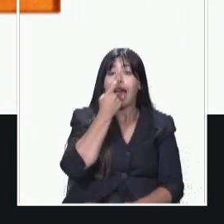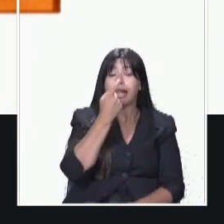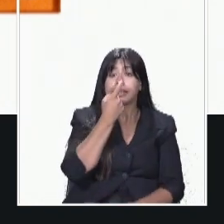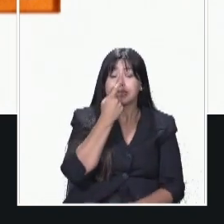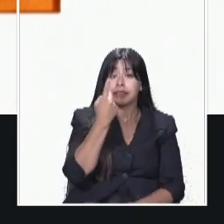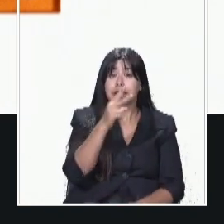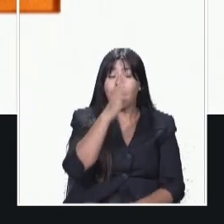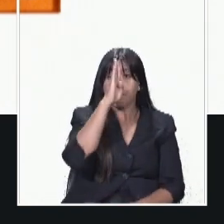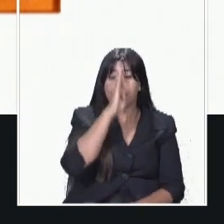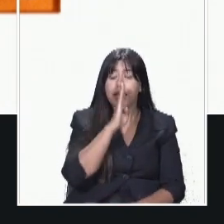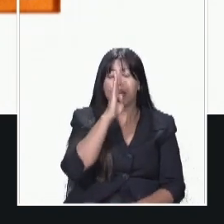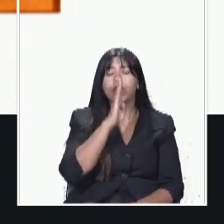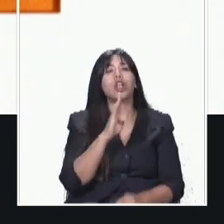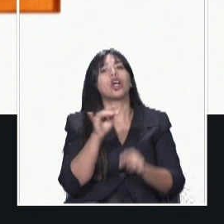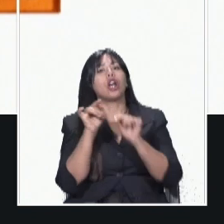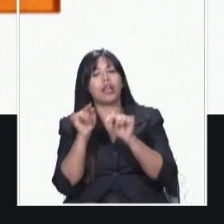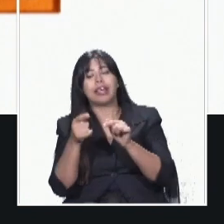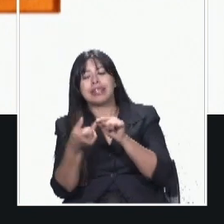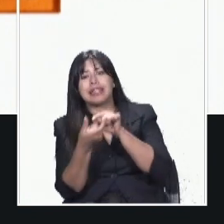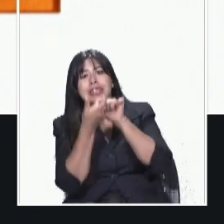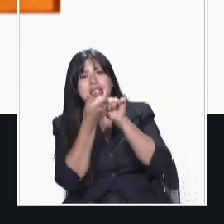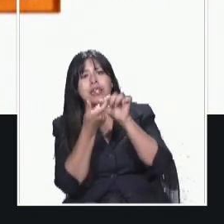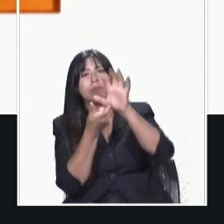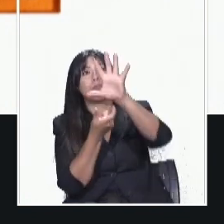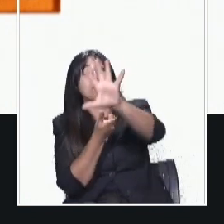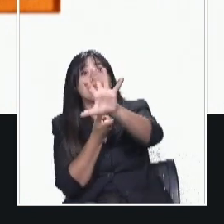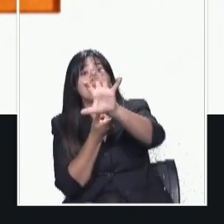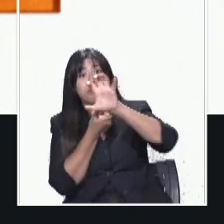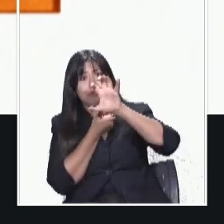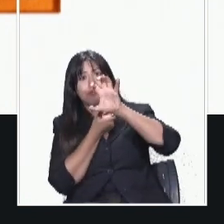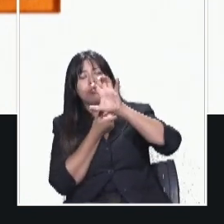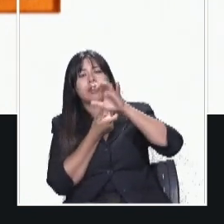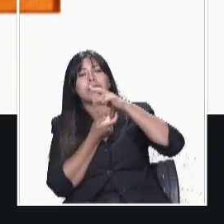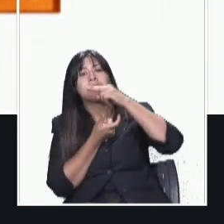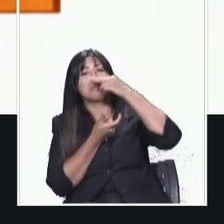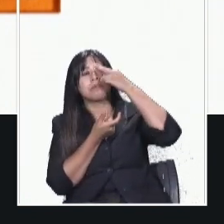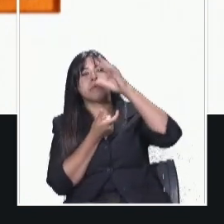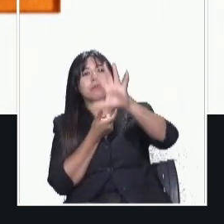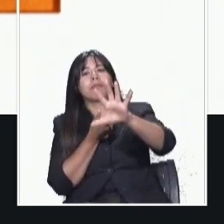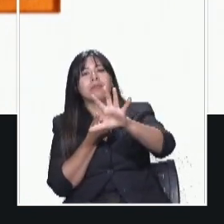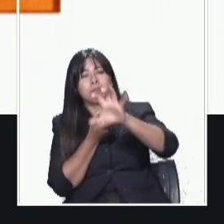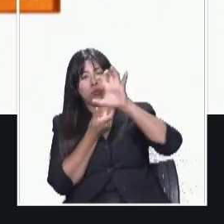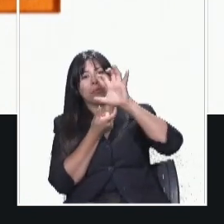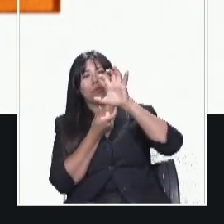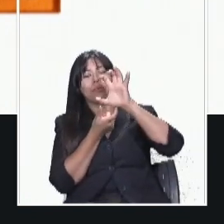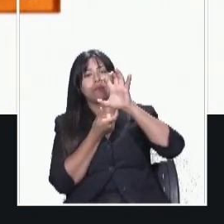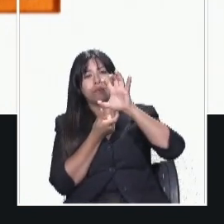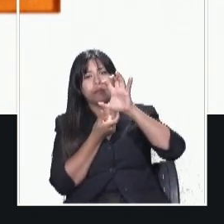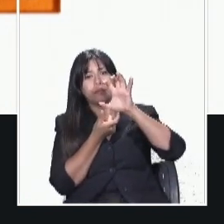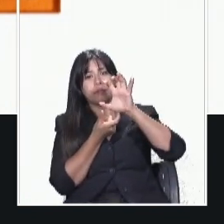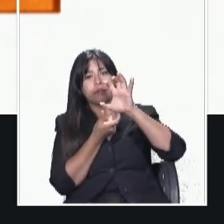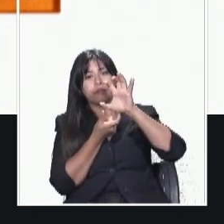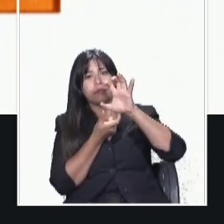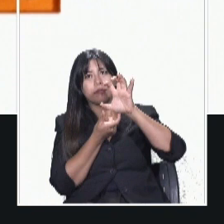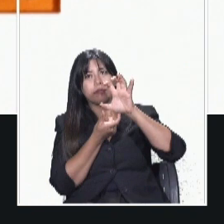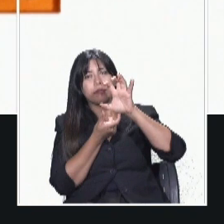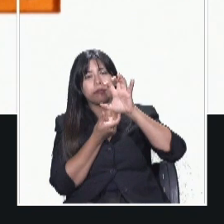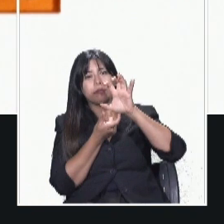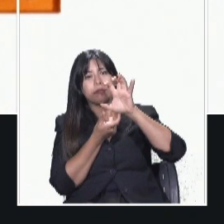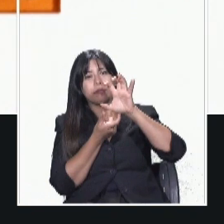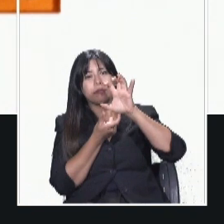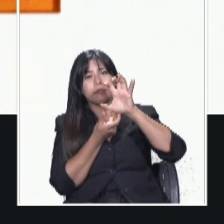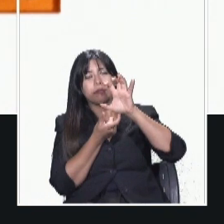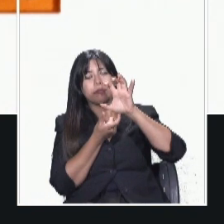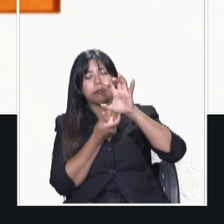from outside using a micro pump. We pull in the air from outside, yes, and the air goes under and it gets